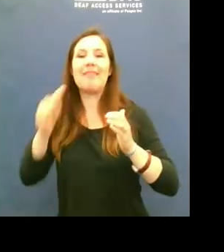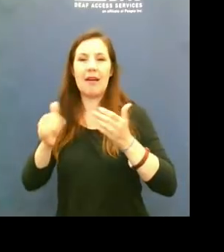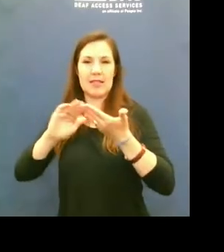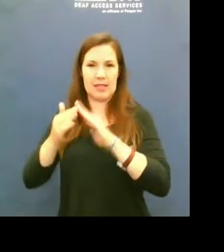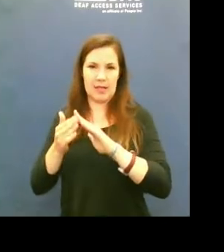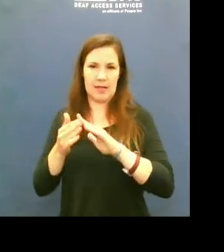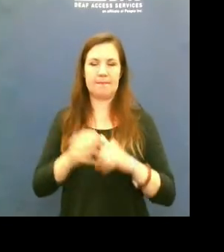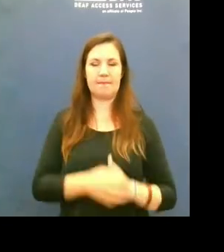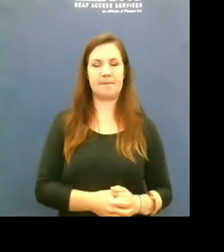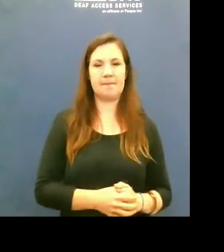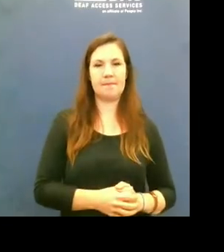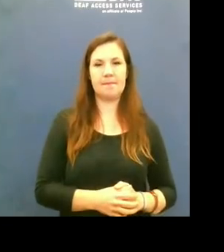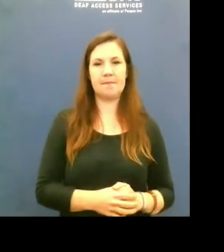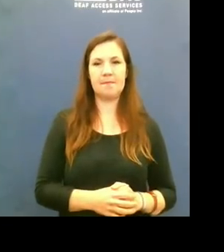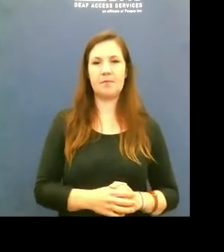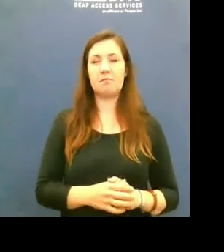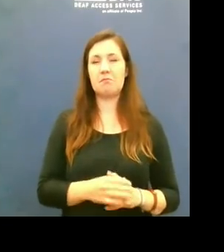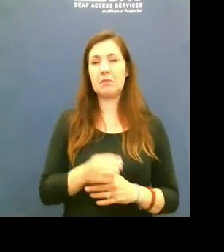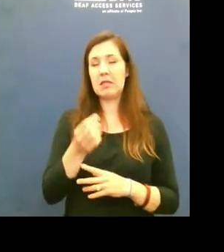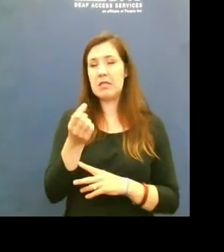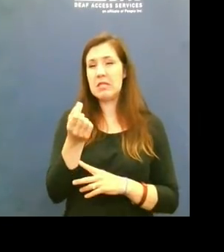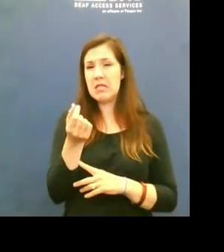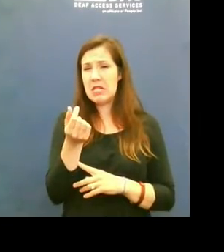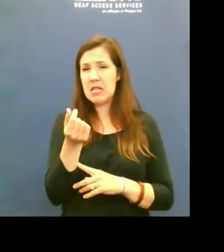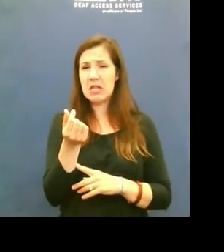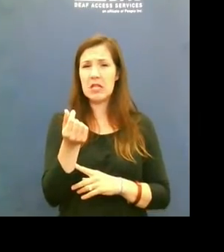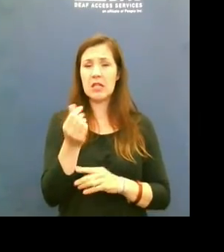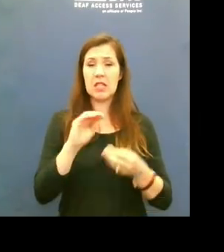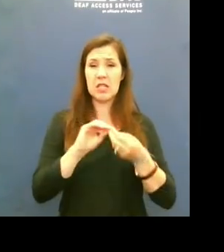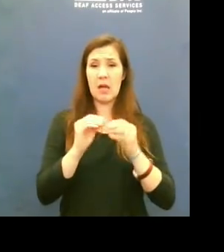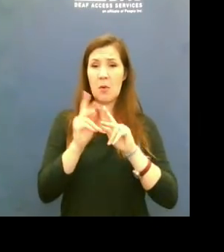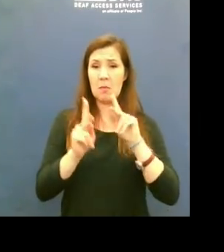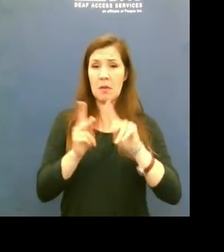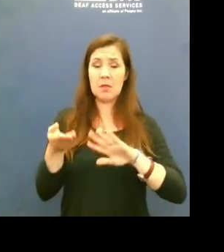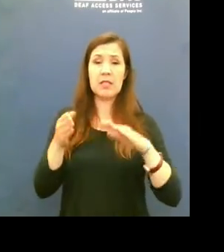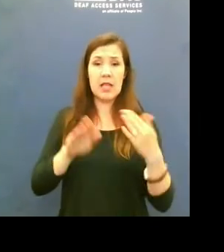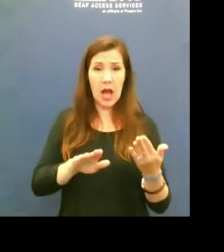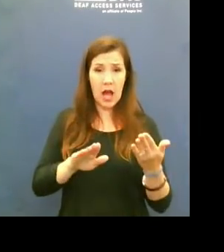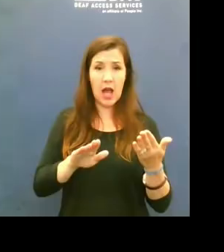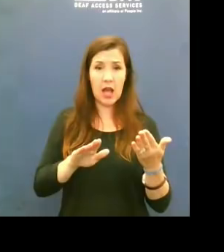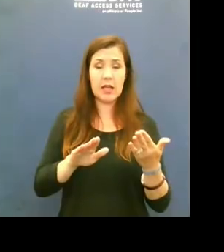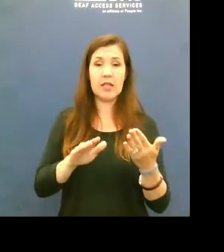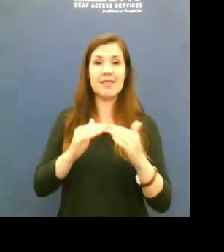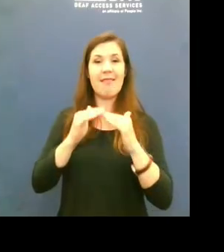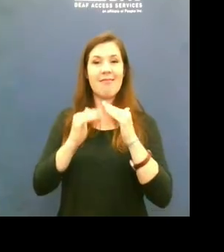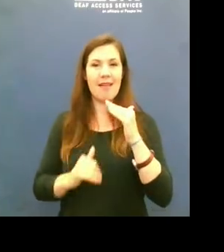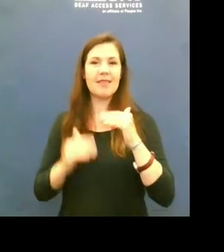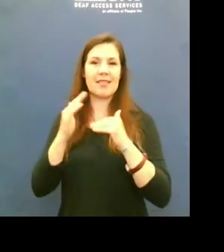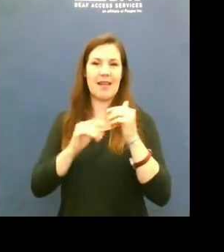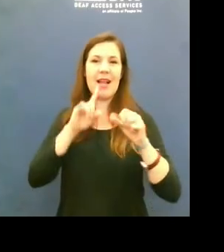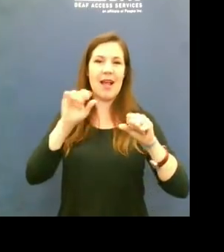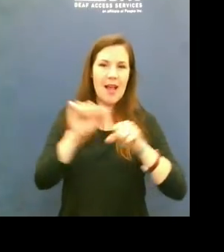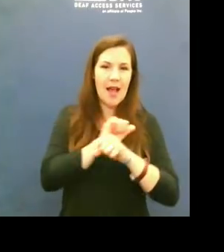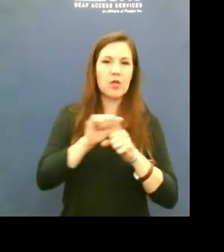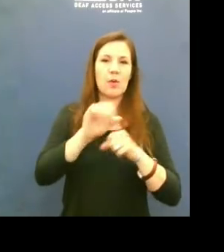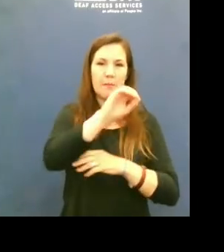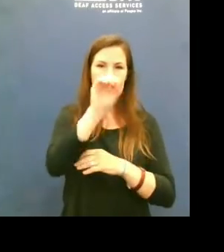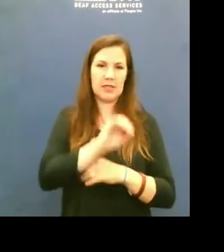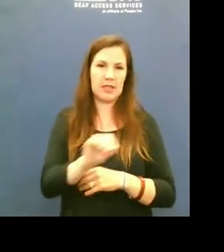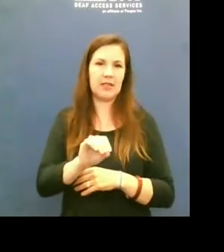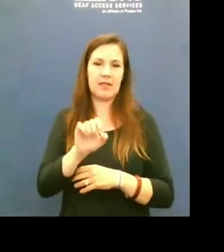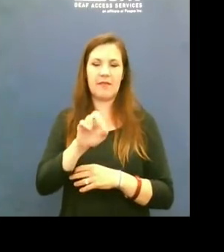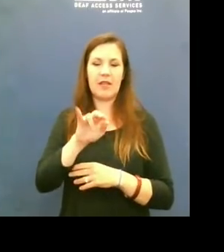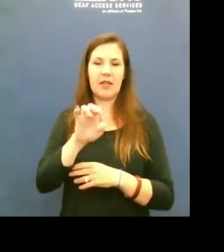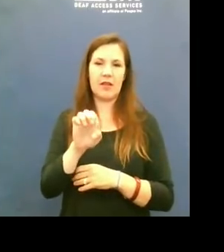Buffalo. And there's actually number of people who died in the city of Buffalo is less than the actual percentage of the population of Erie